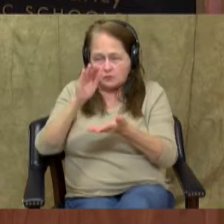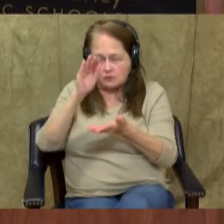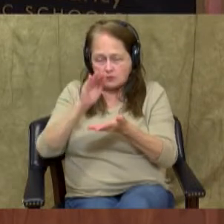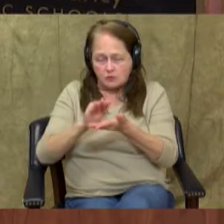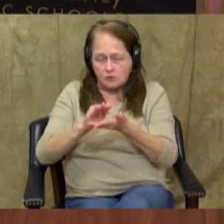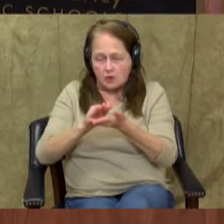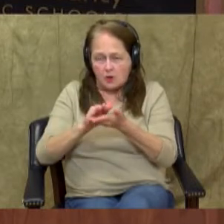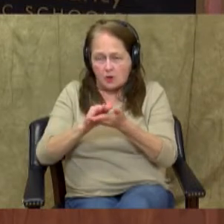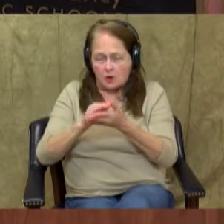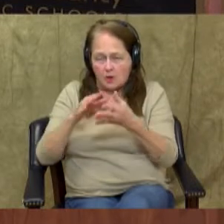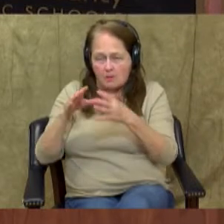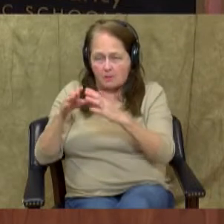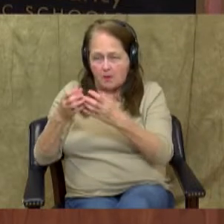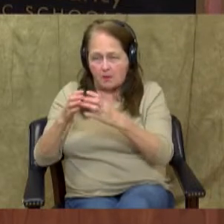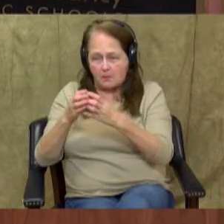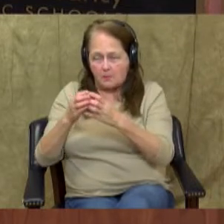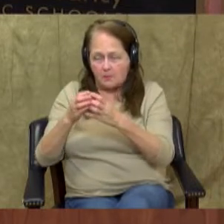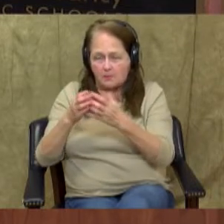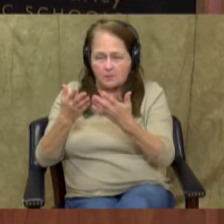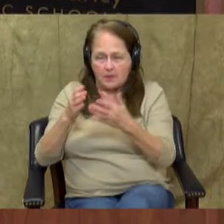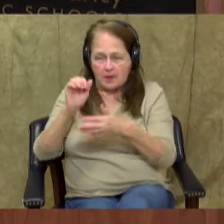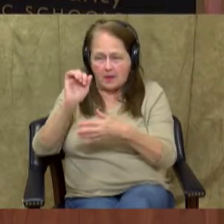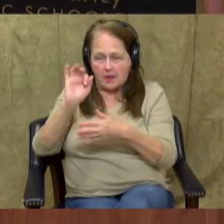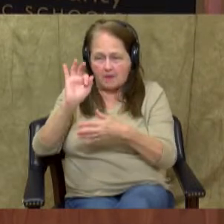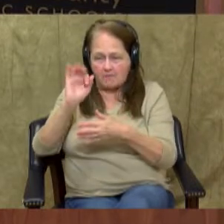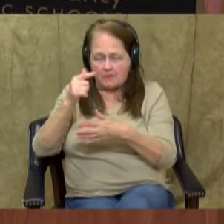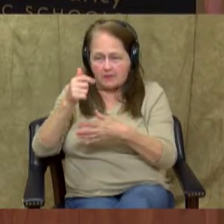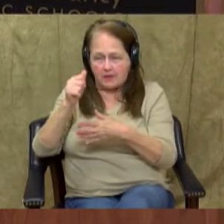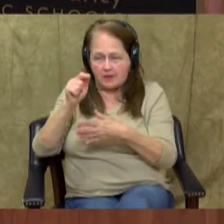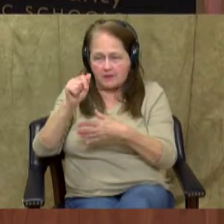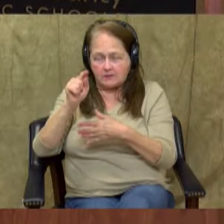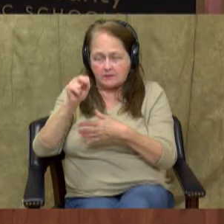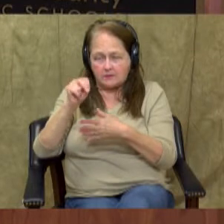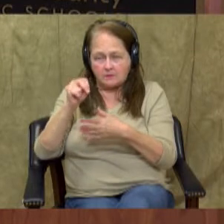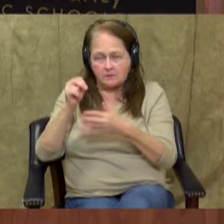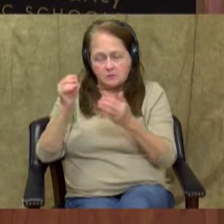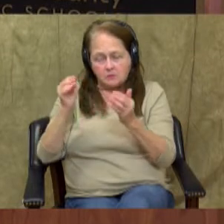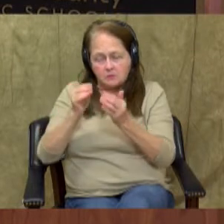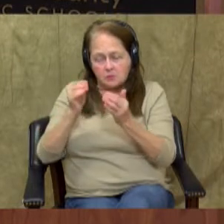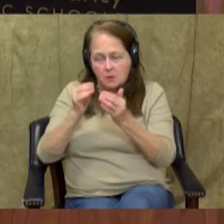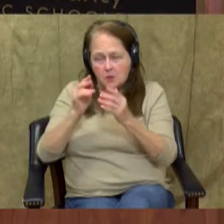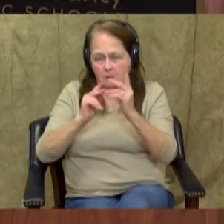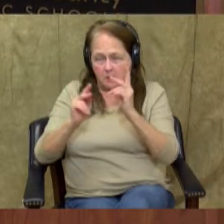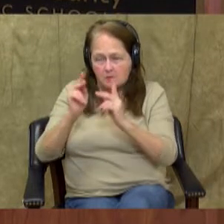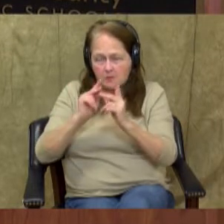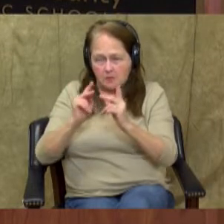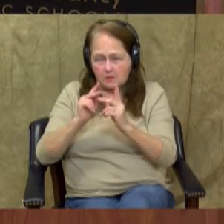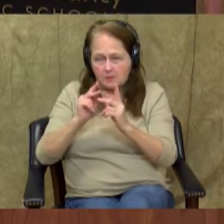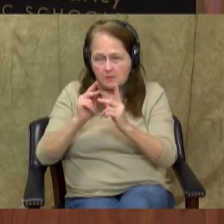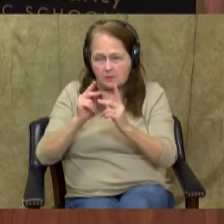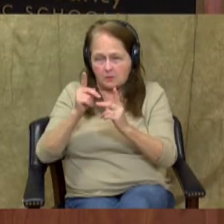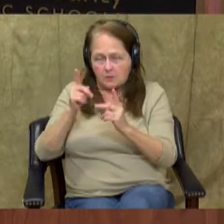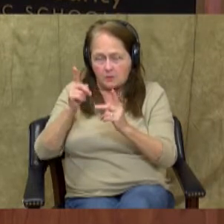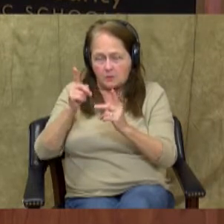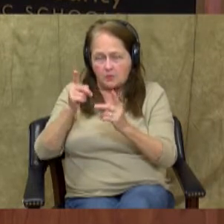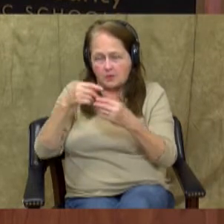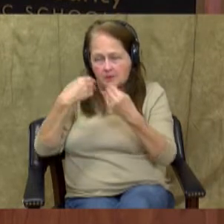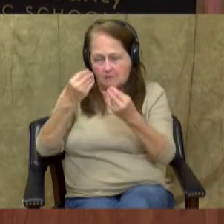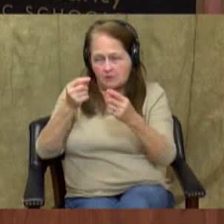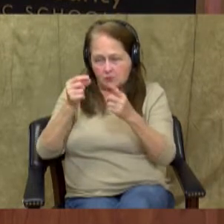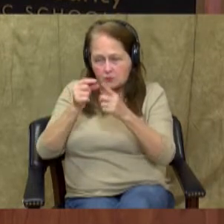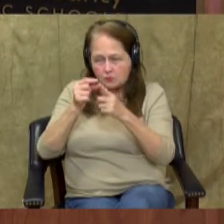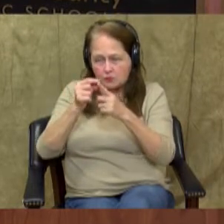density, and an example of that would be Afghanistan, shown here. So a word that I need you to know is